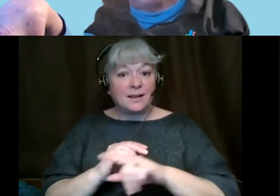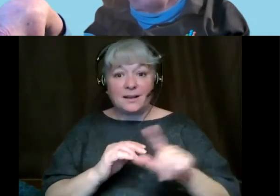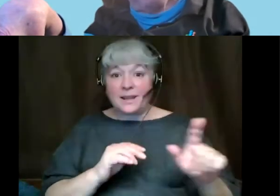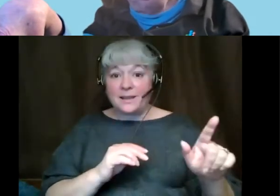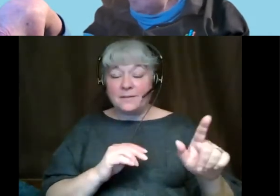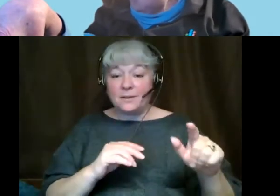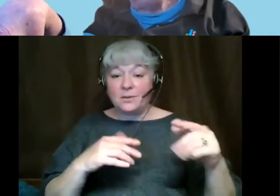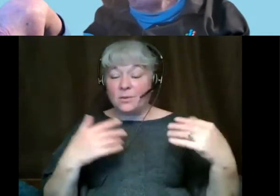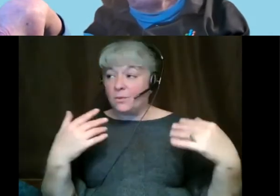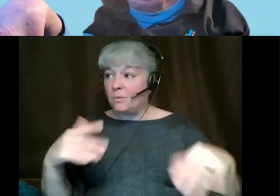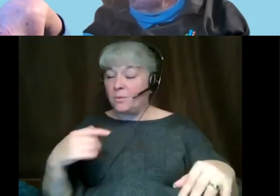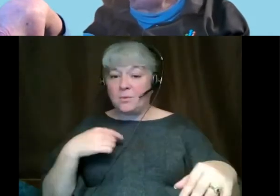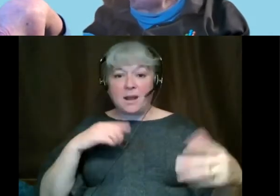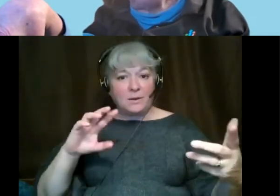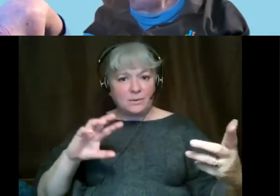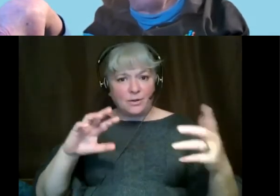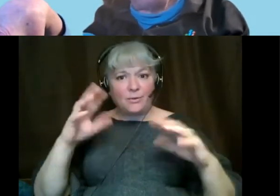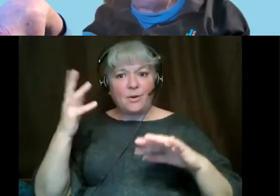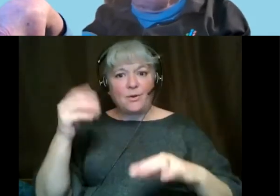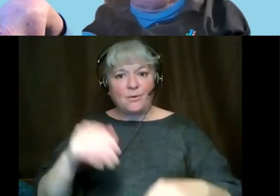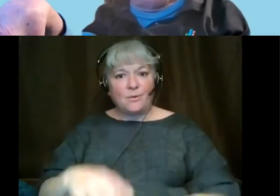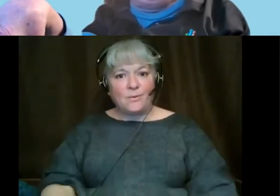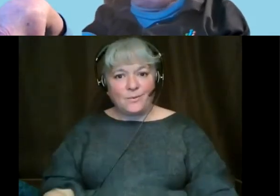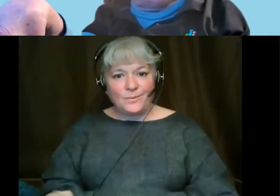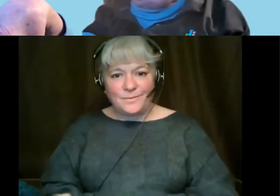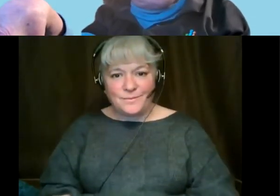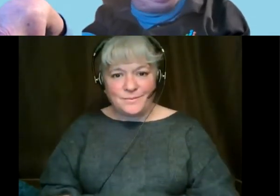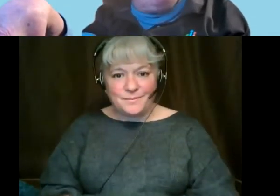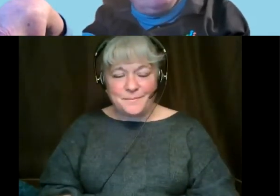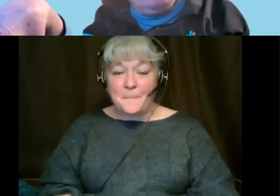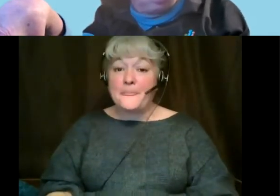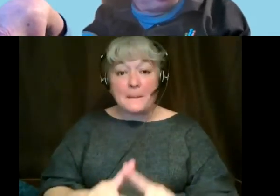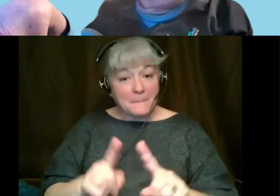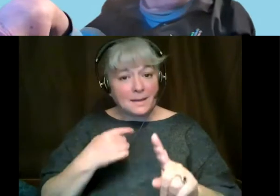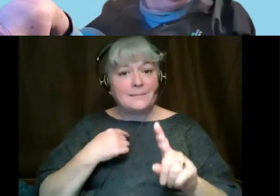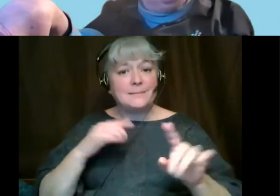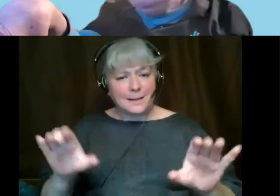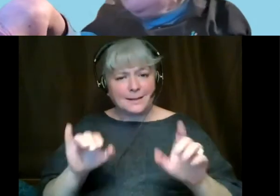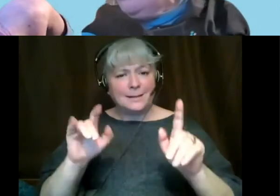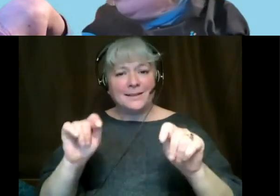a real challenge. But I did it.